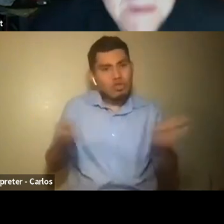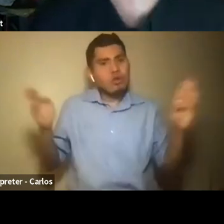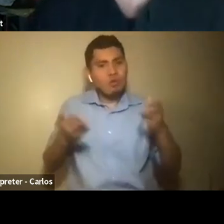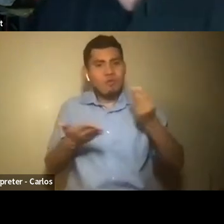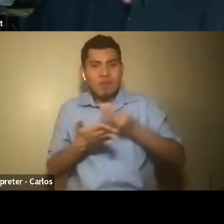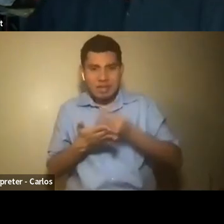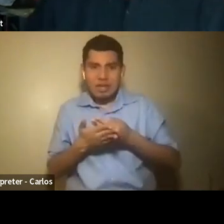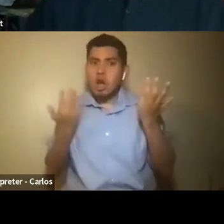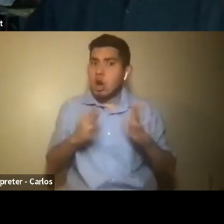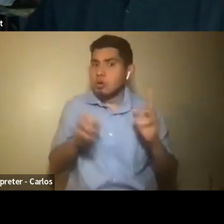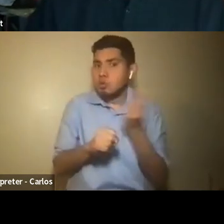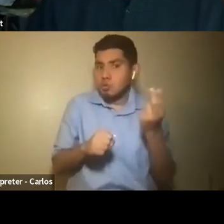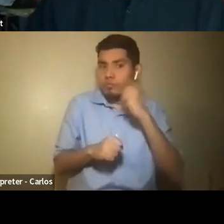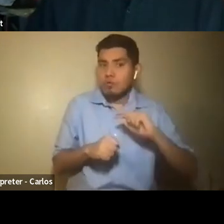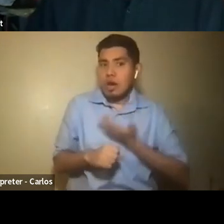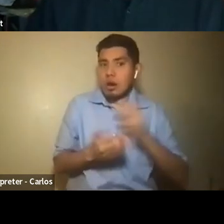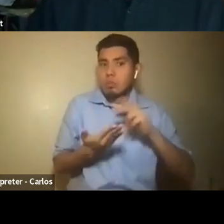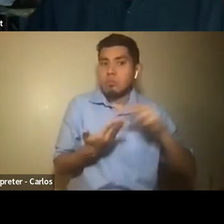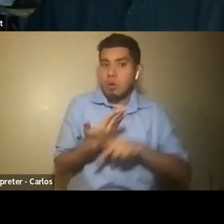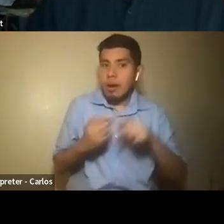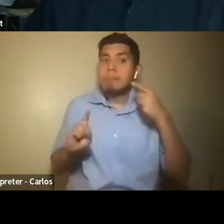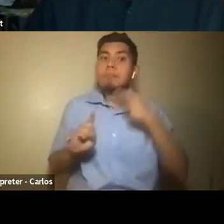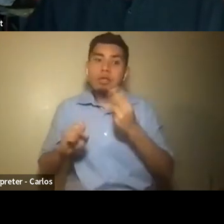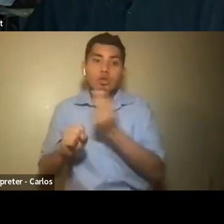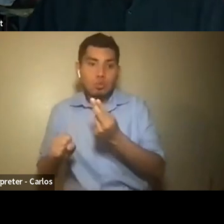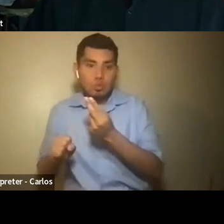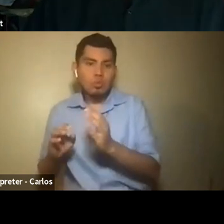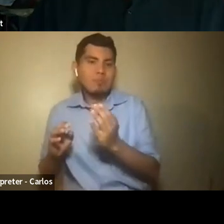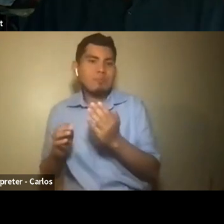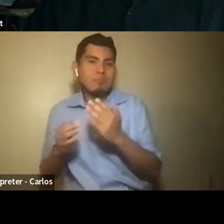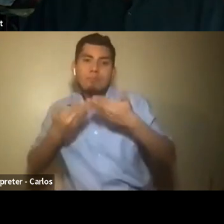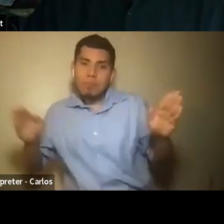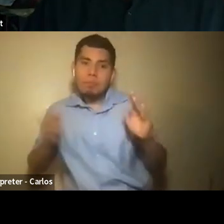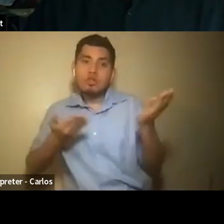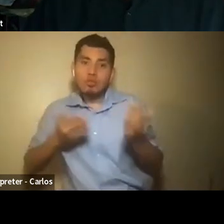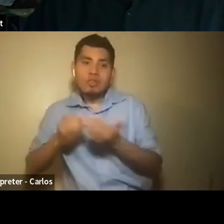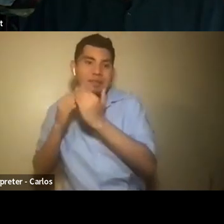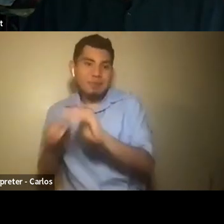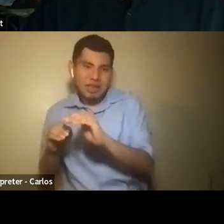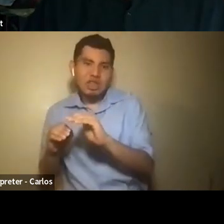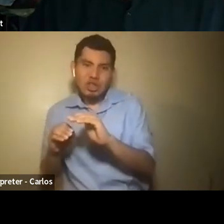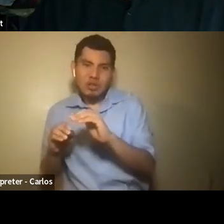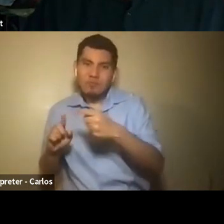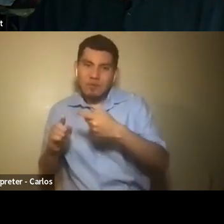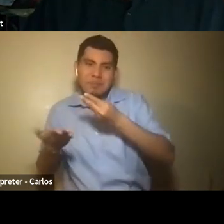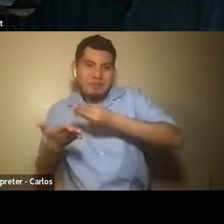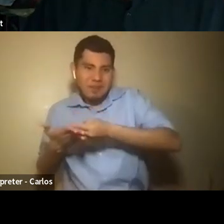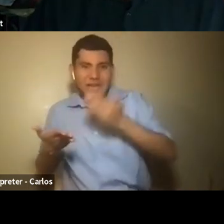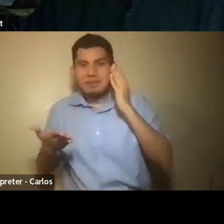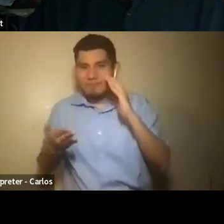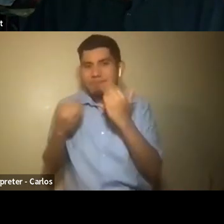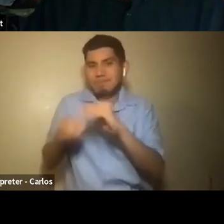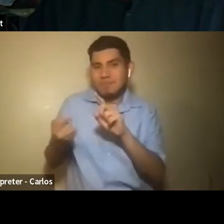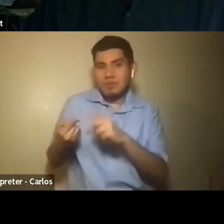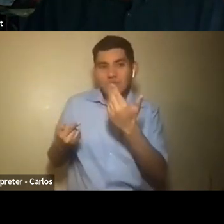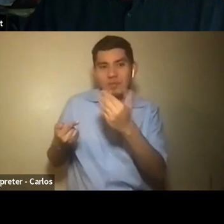for the grants program, and well utilize the public services limitation on CDBG funds, of which we are limited to 15%